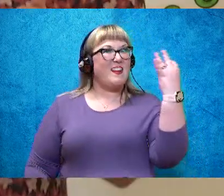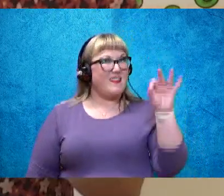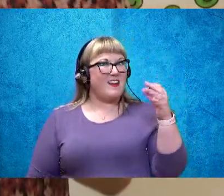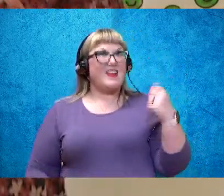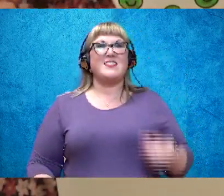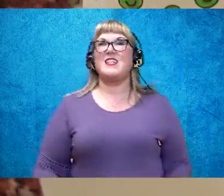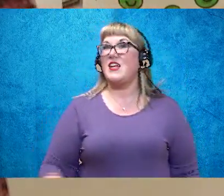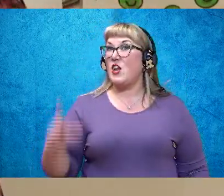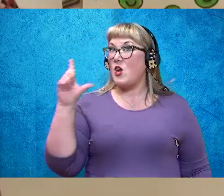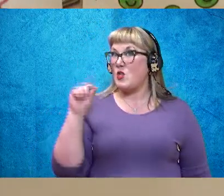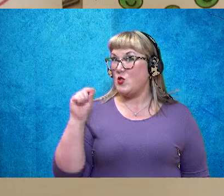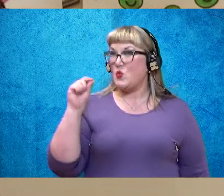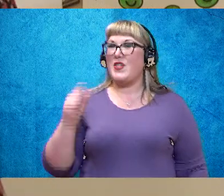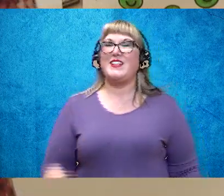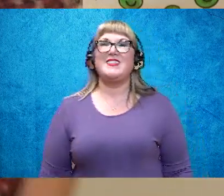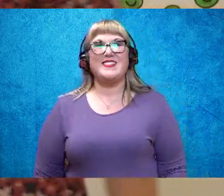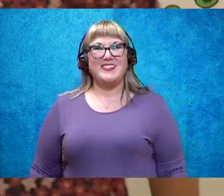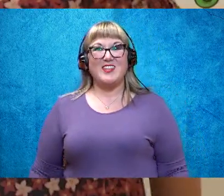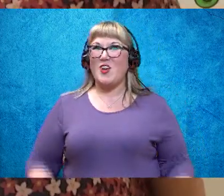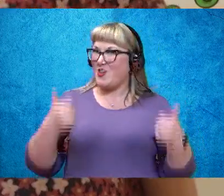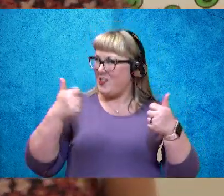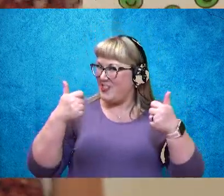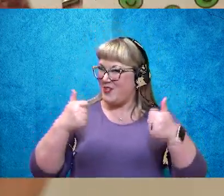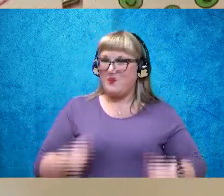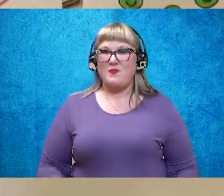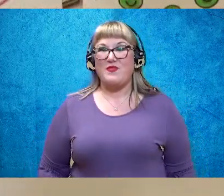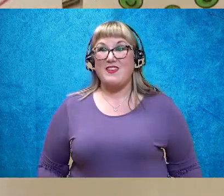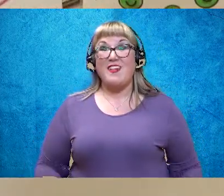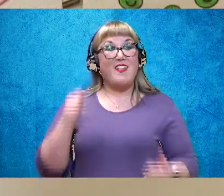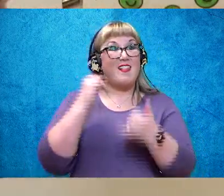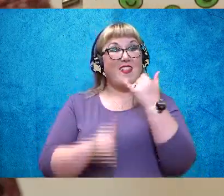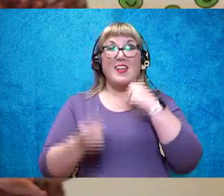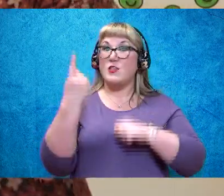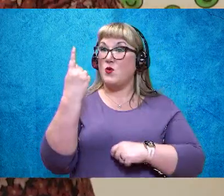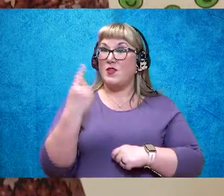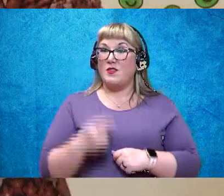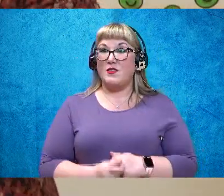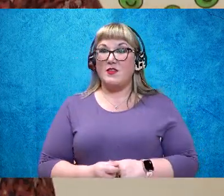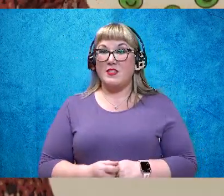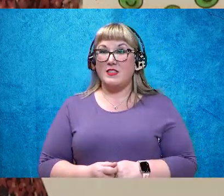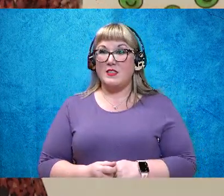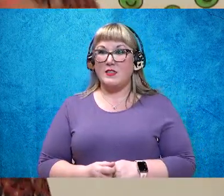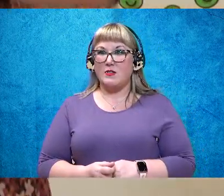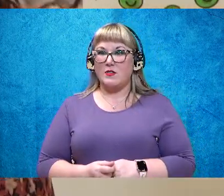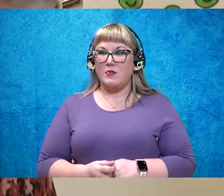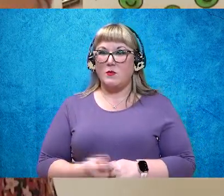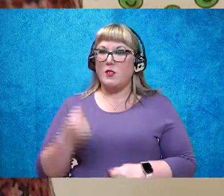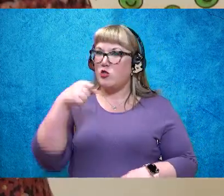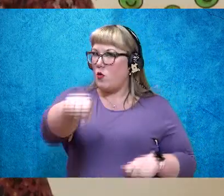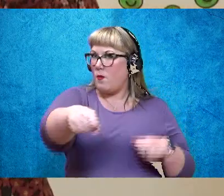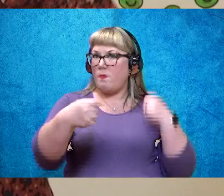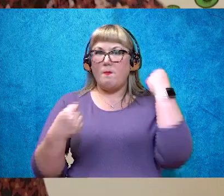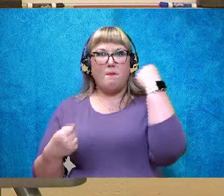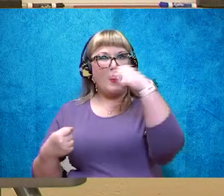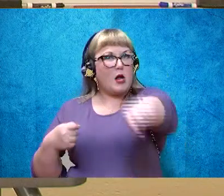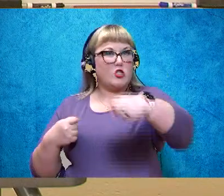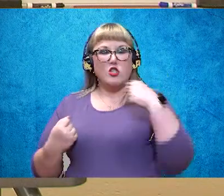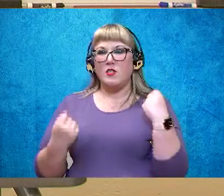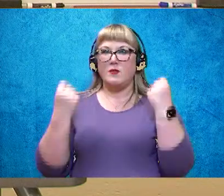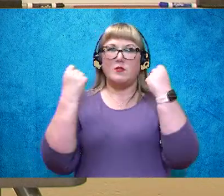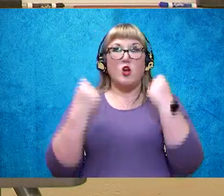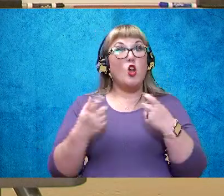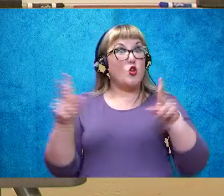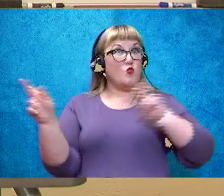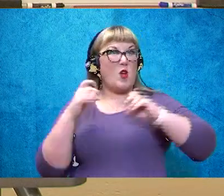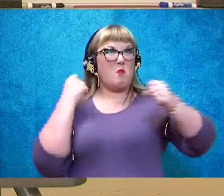18, 19, 20. Good job. All right, and our last movement we're going to do while we're counting is we're going to punch our arms forward. Are you ready to